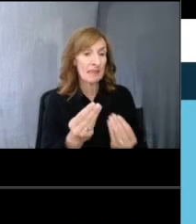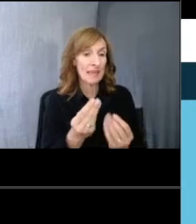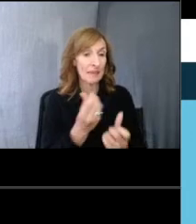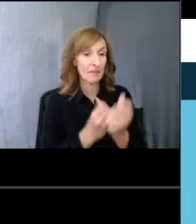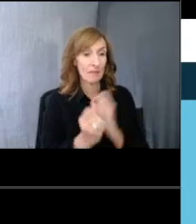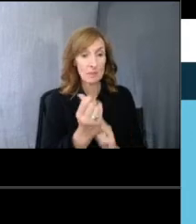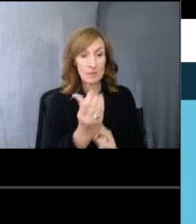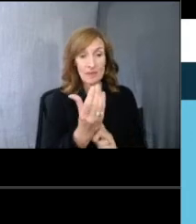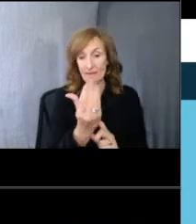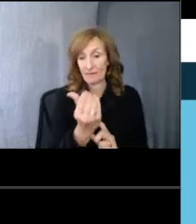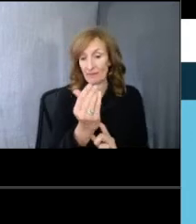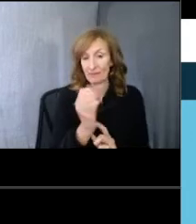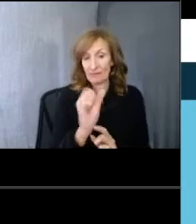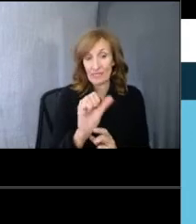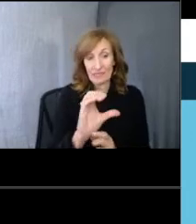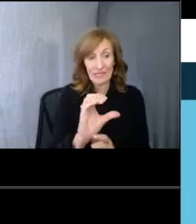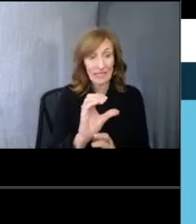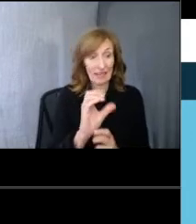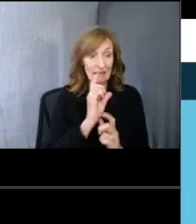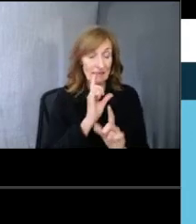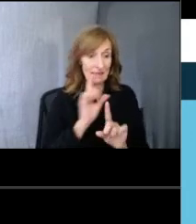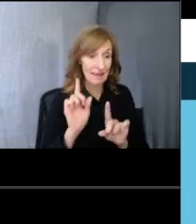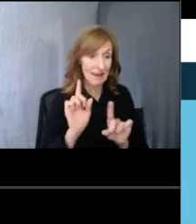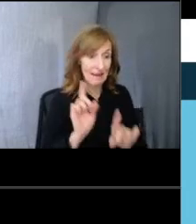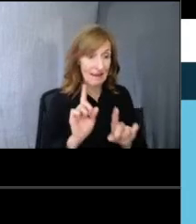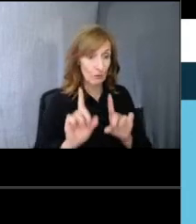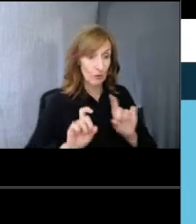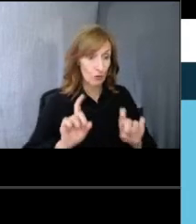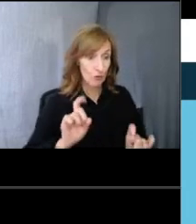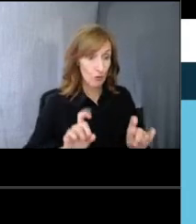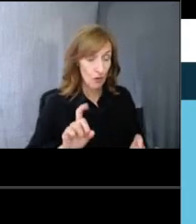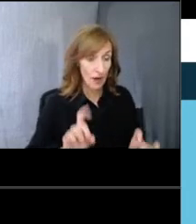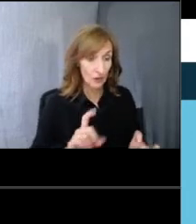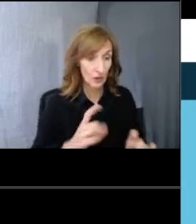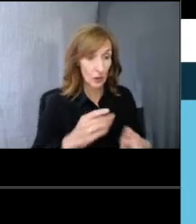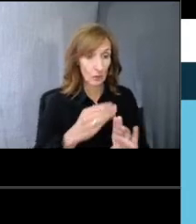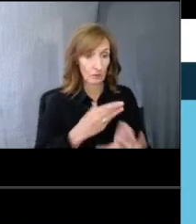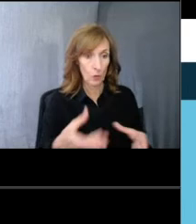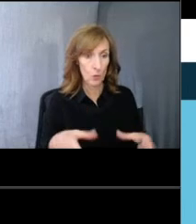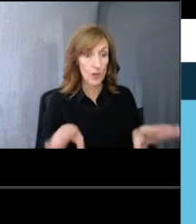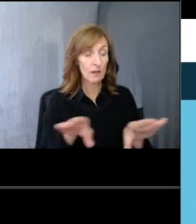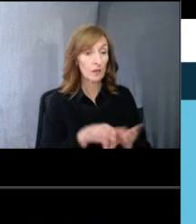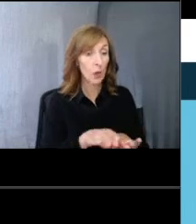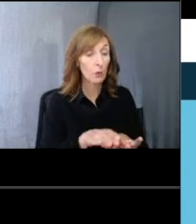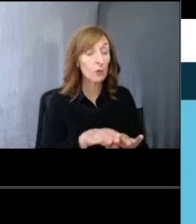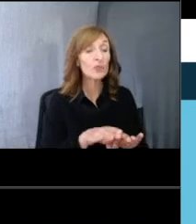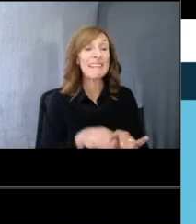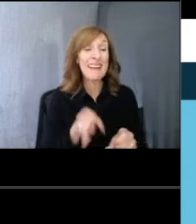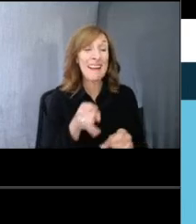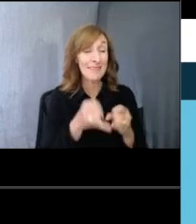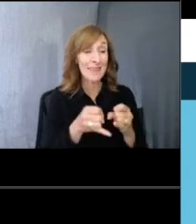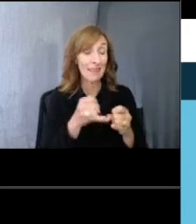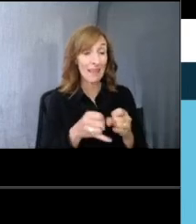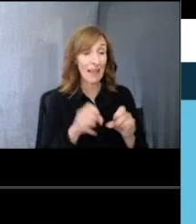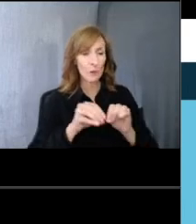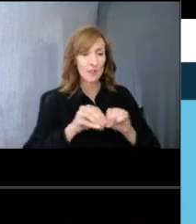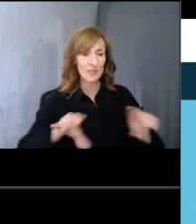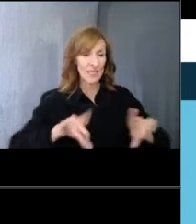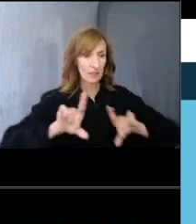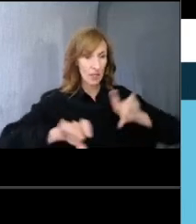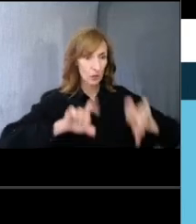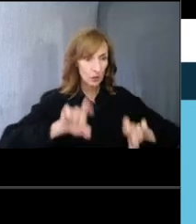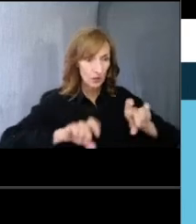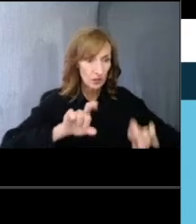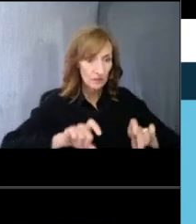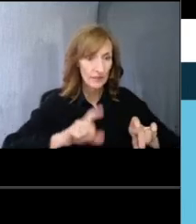them before I close them. We'll also send out a survey about the webinar later, and would appreciate it if you would fill it out. Tell us what you liked and didn't like